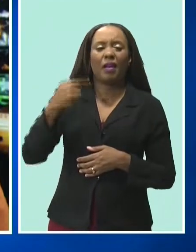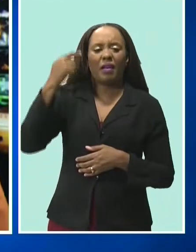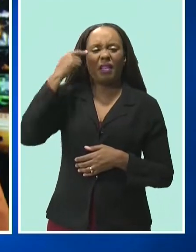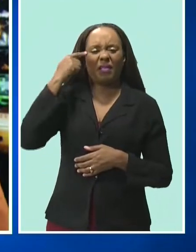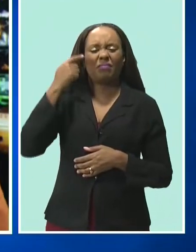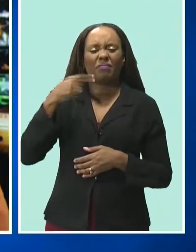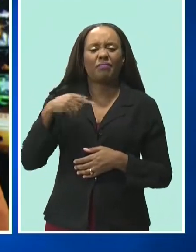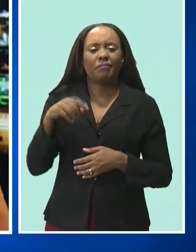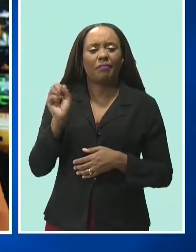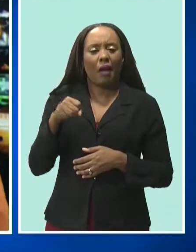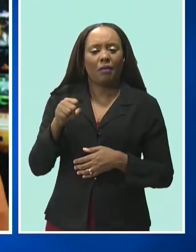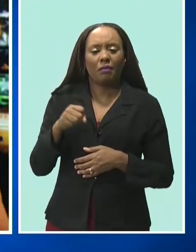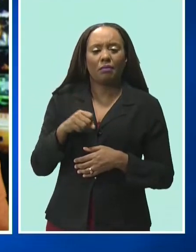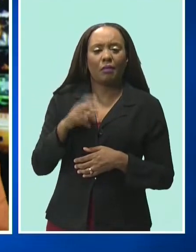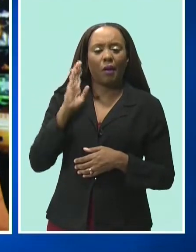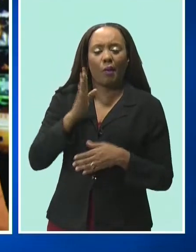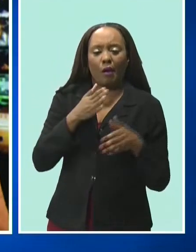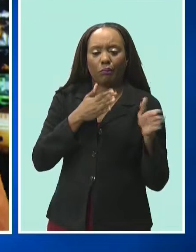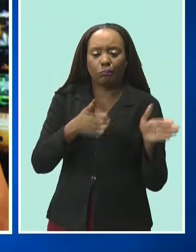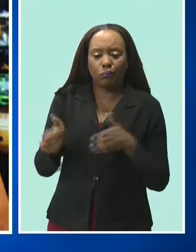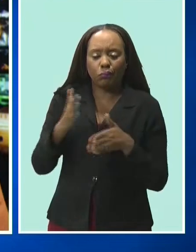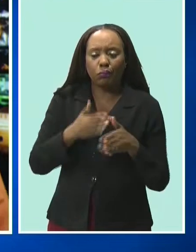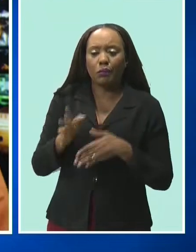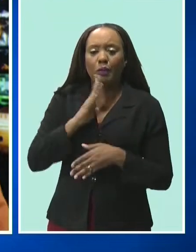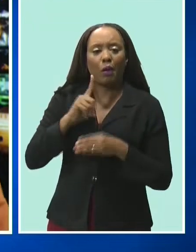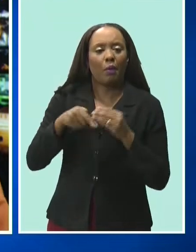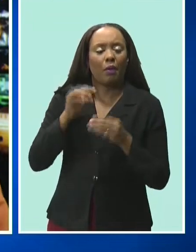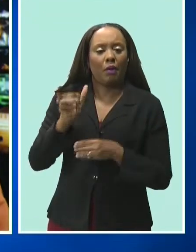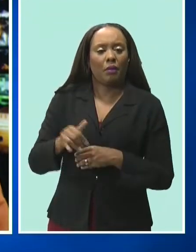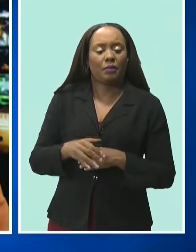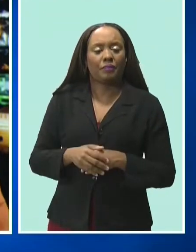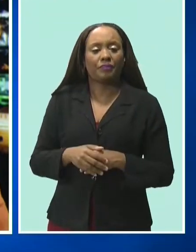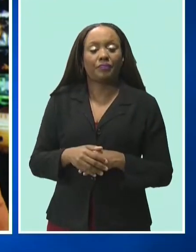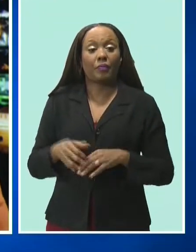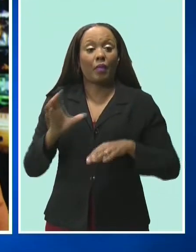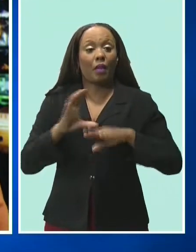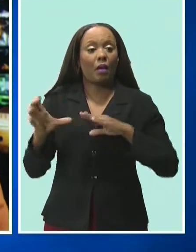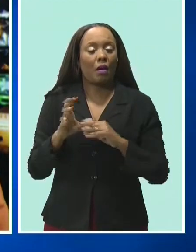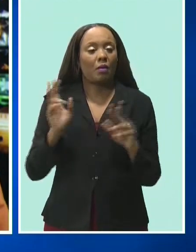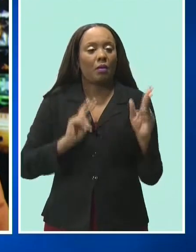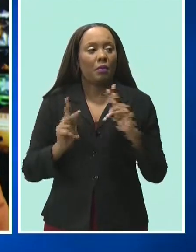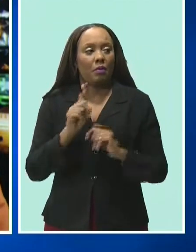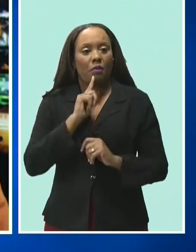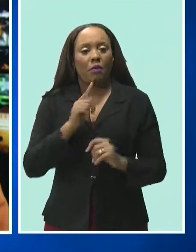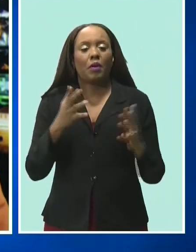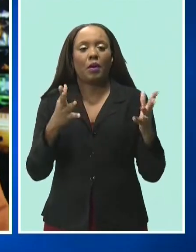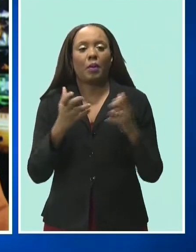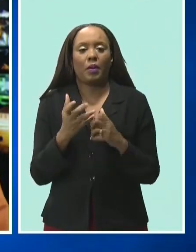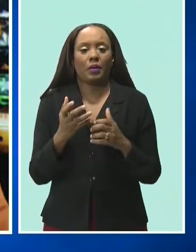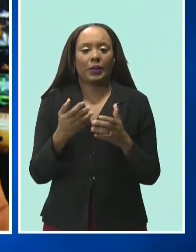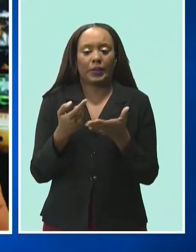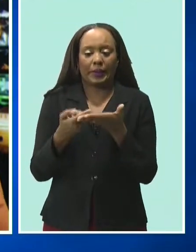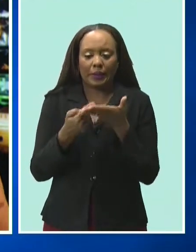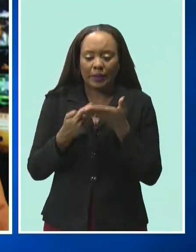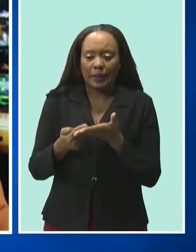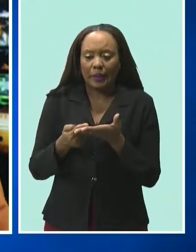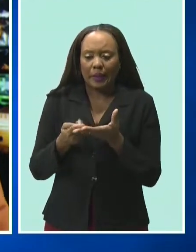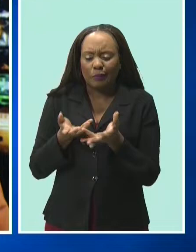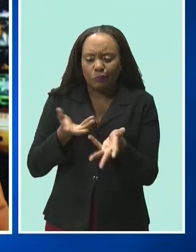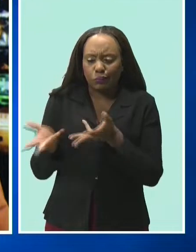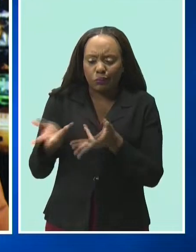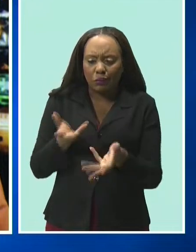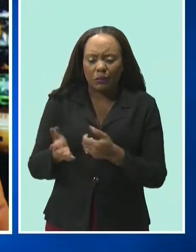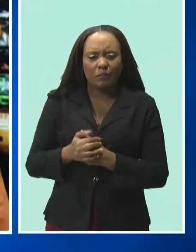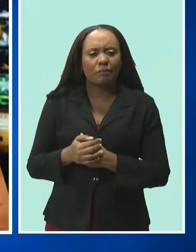response. This will be one of the issues that Caribbean people will be really looking out for. So far we have done quite